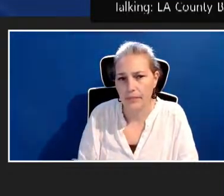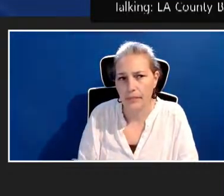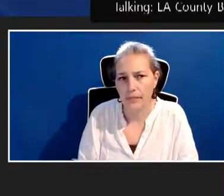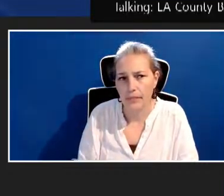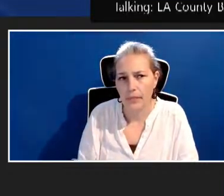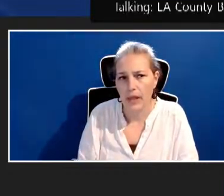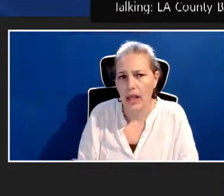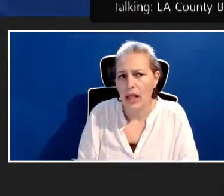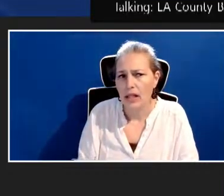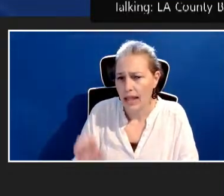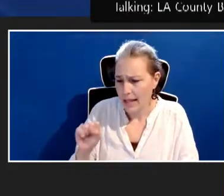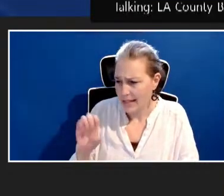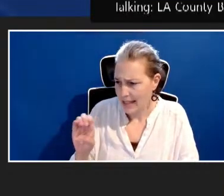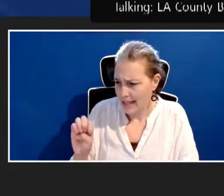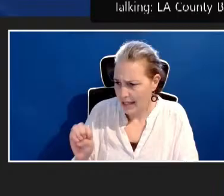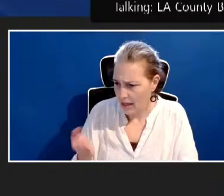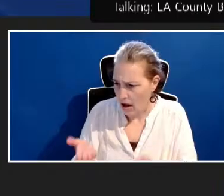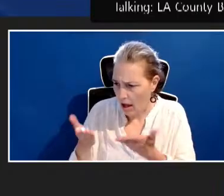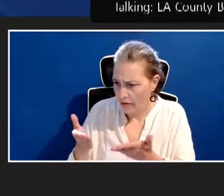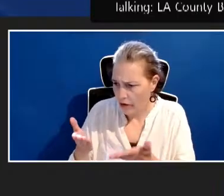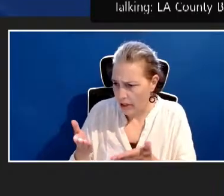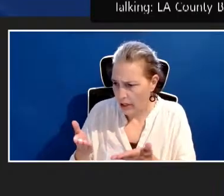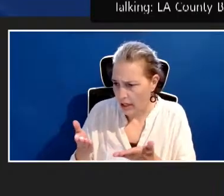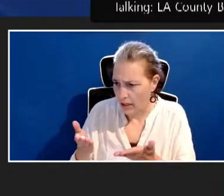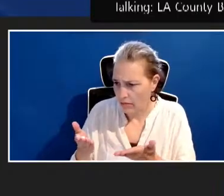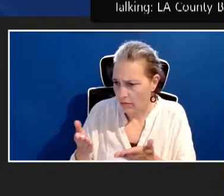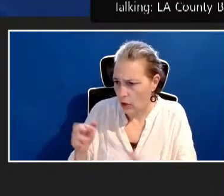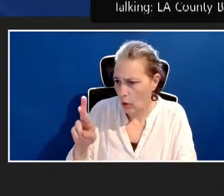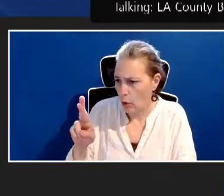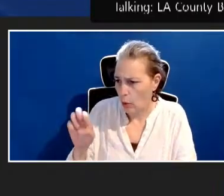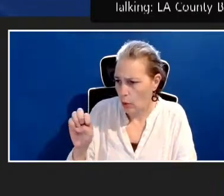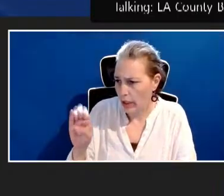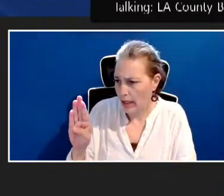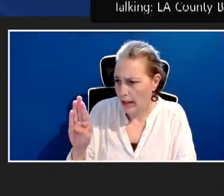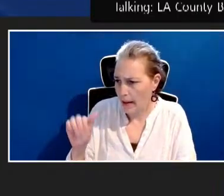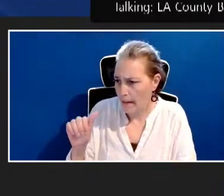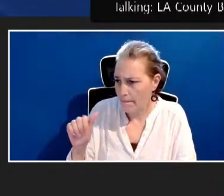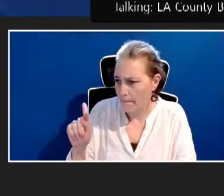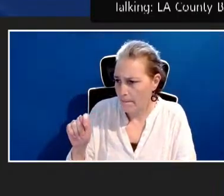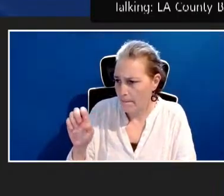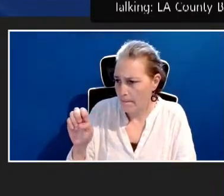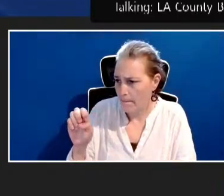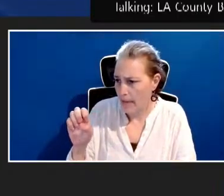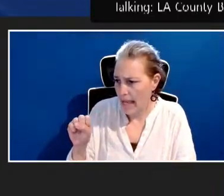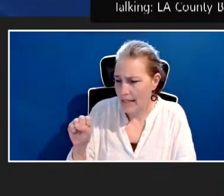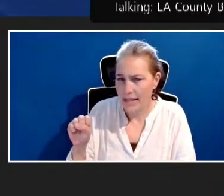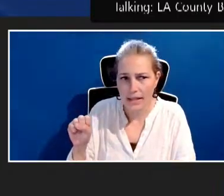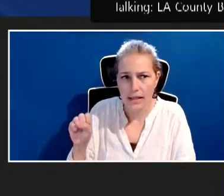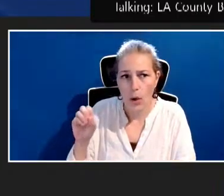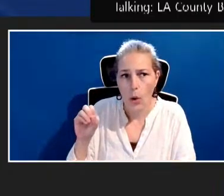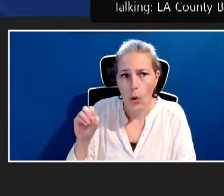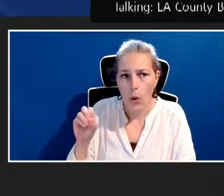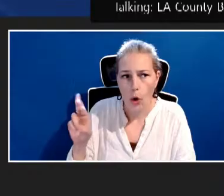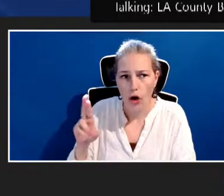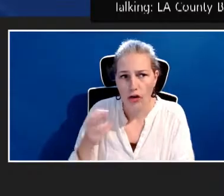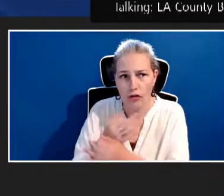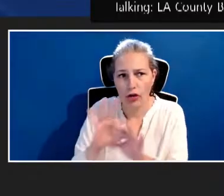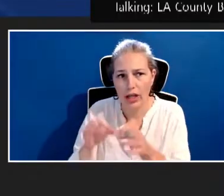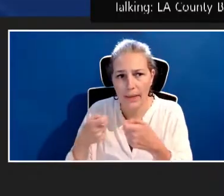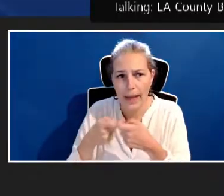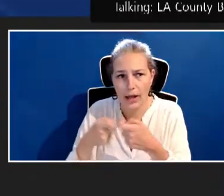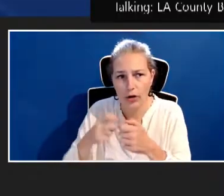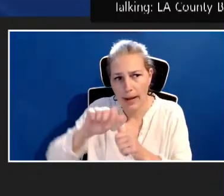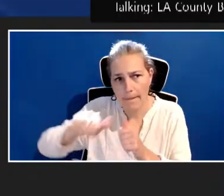SCE offering rebates or free battery backup systems for high fire severity zone